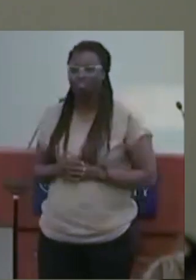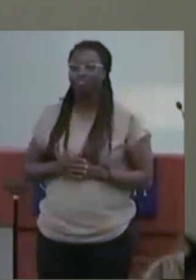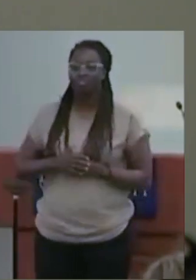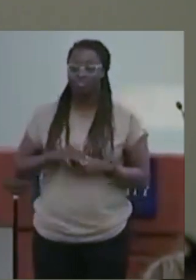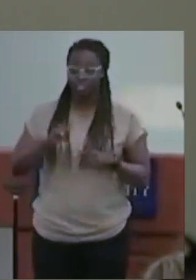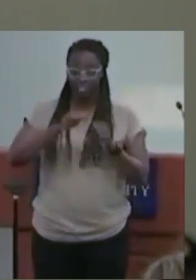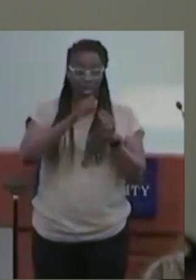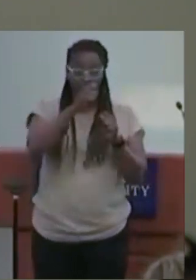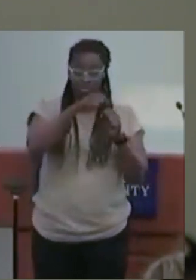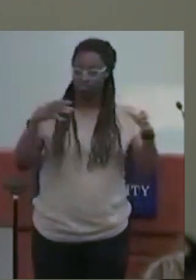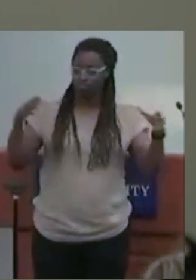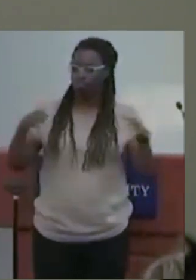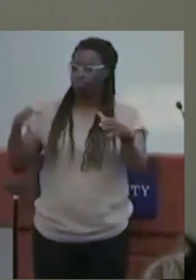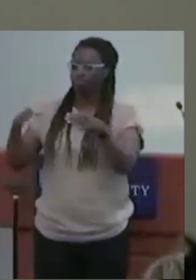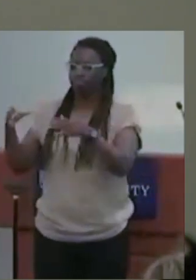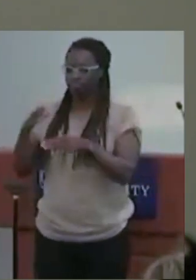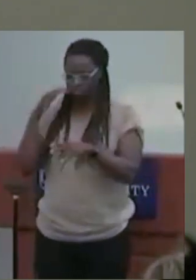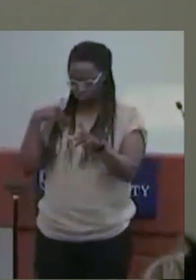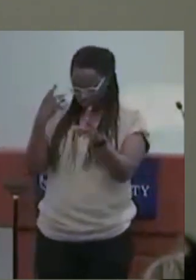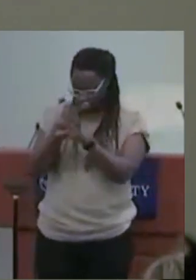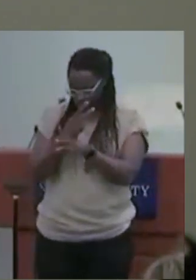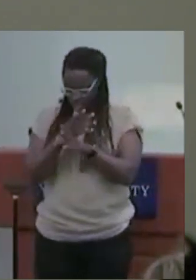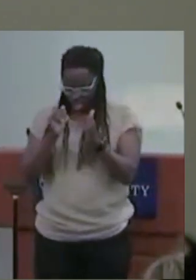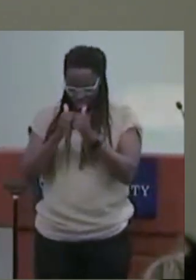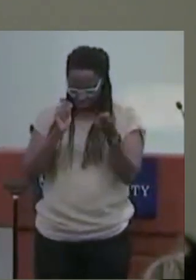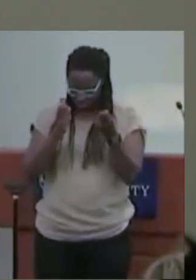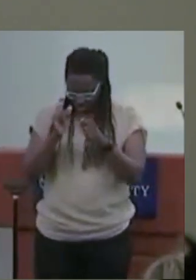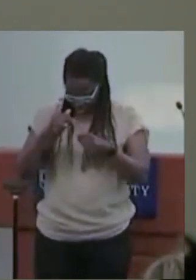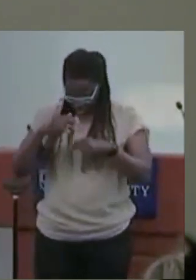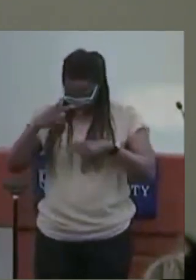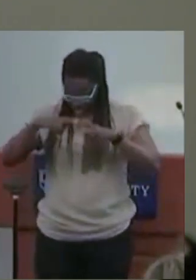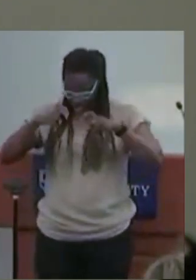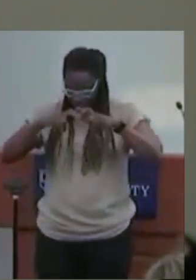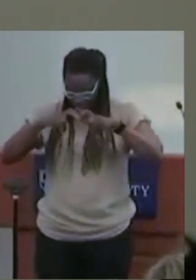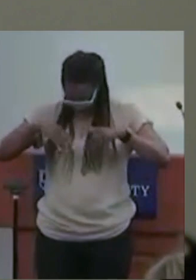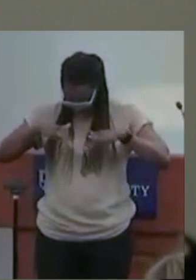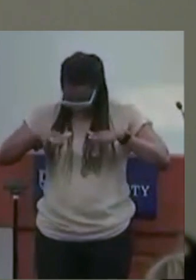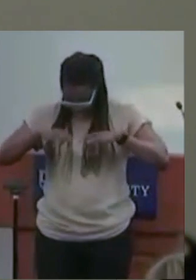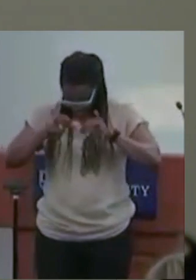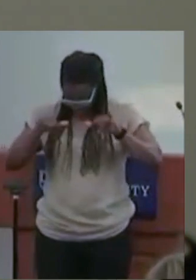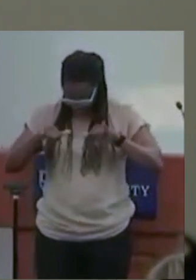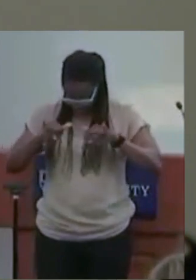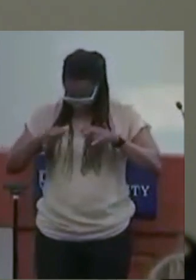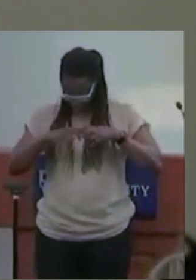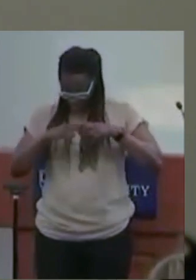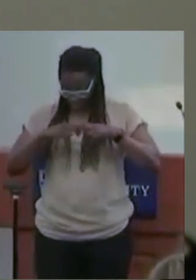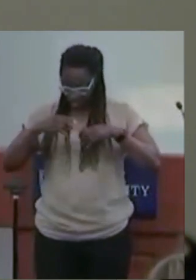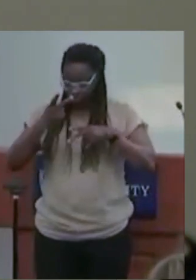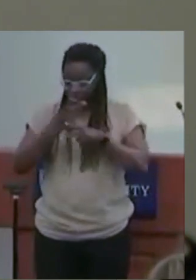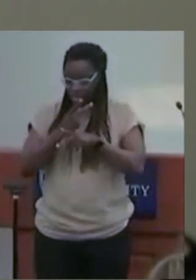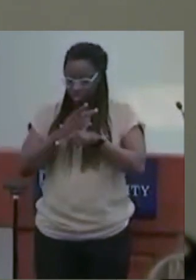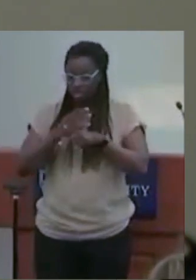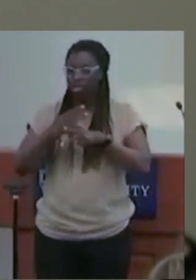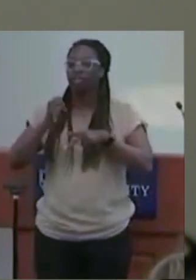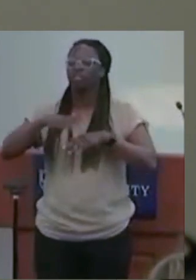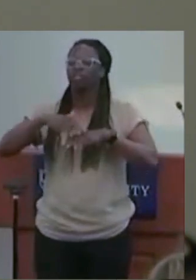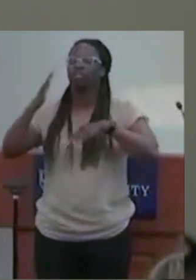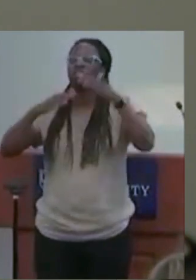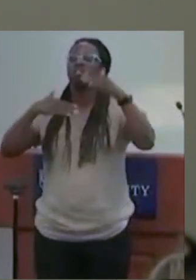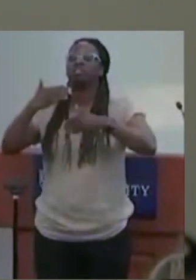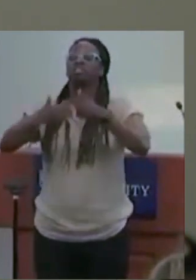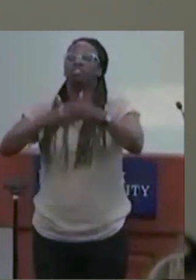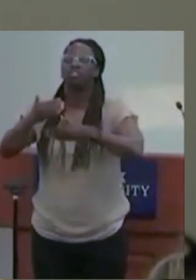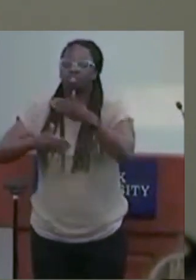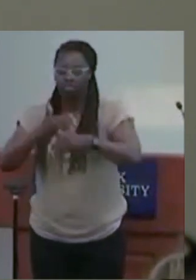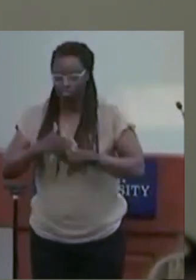these intersections and advise all of our sister city departments to improve their work so that